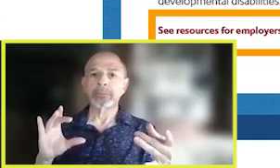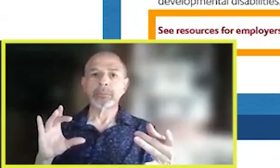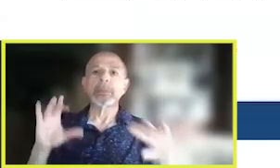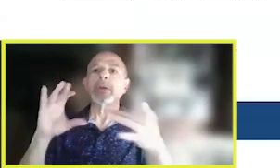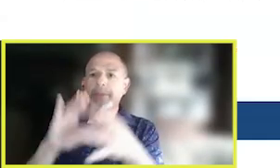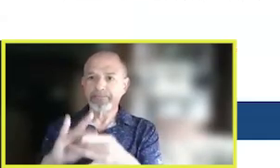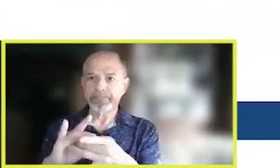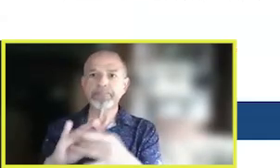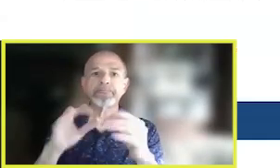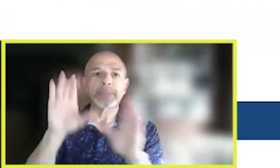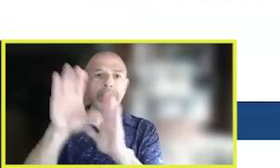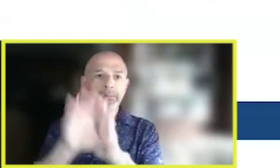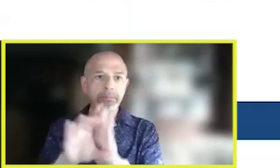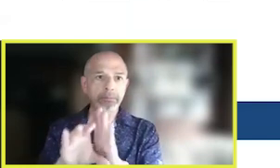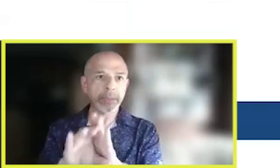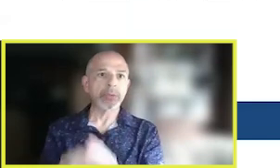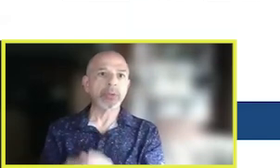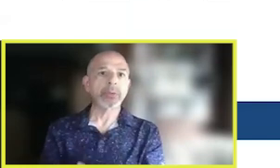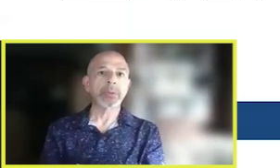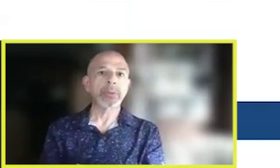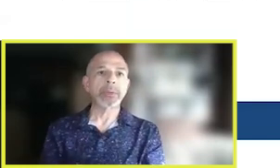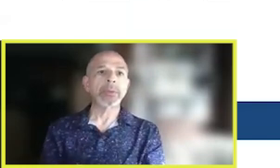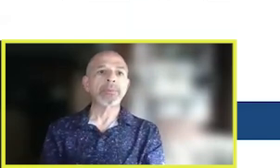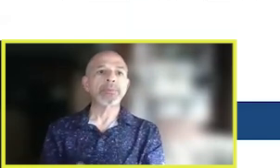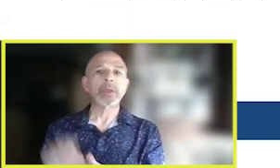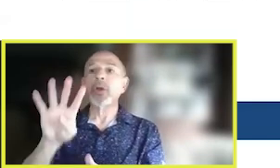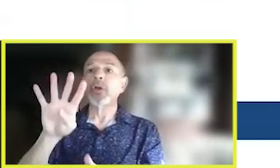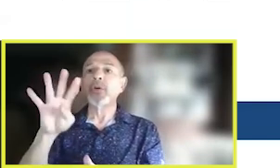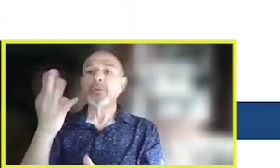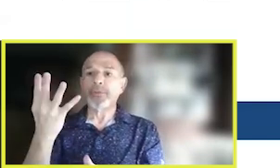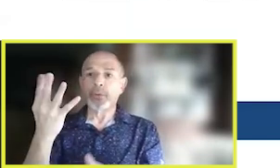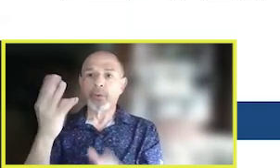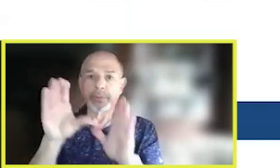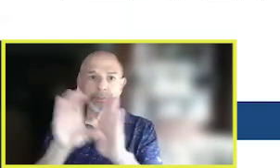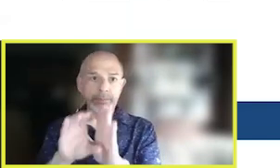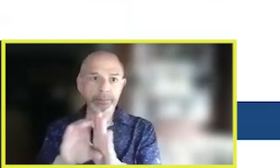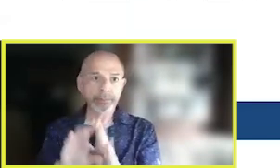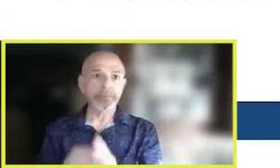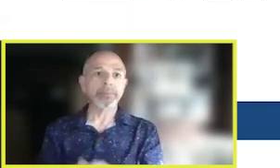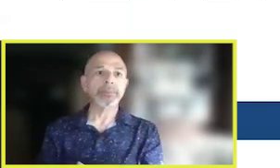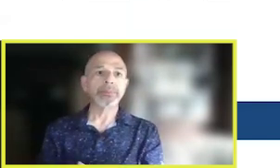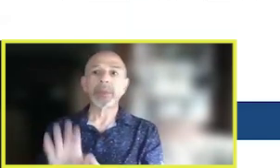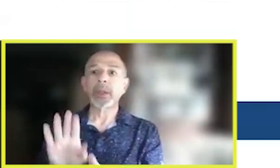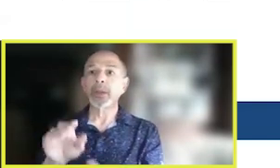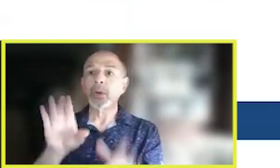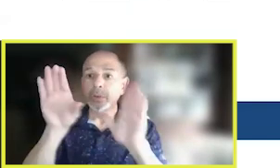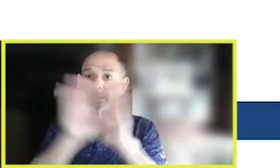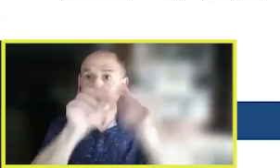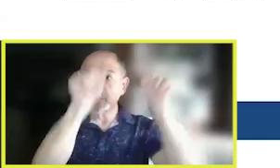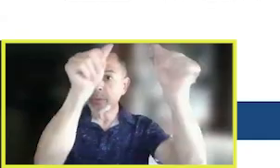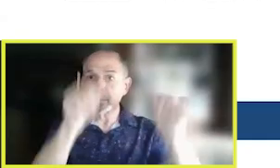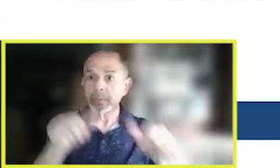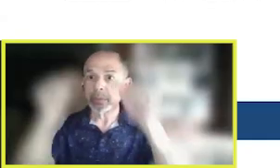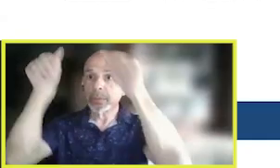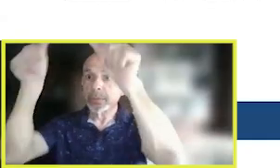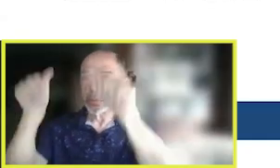Next slide. And the 4th step is to find those flyers, a public service